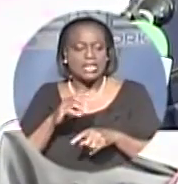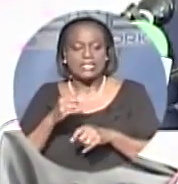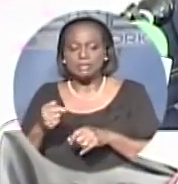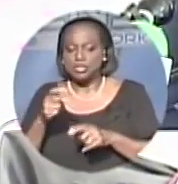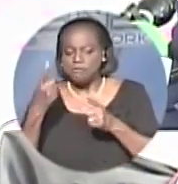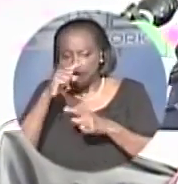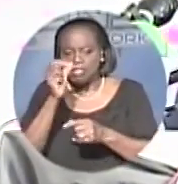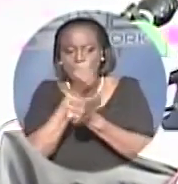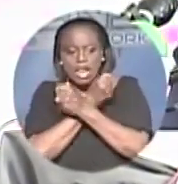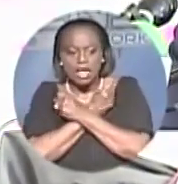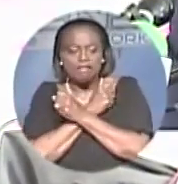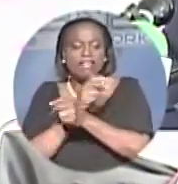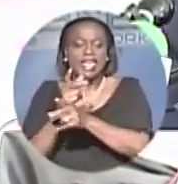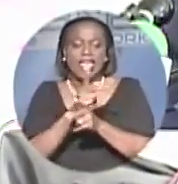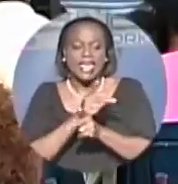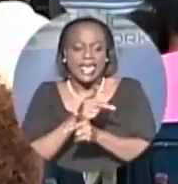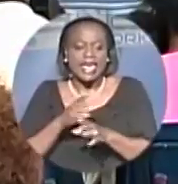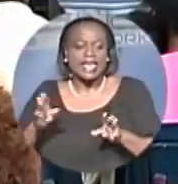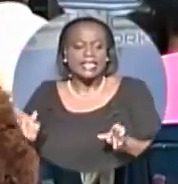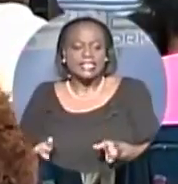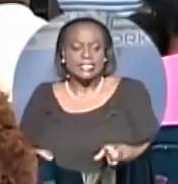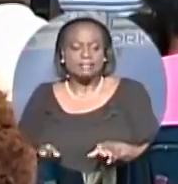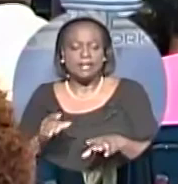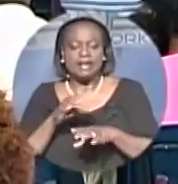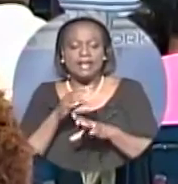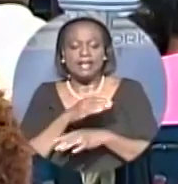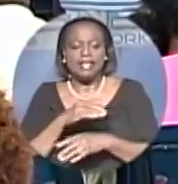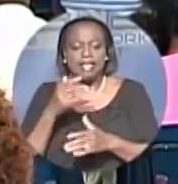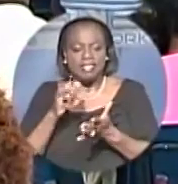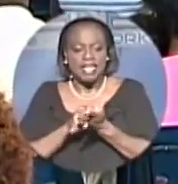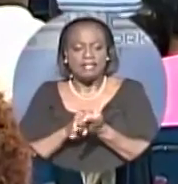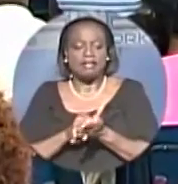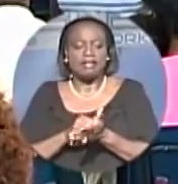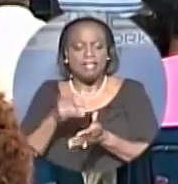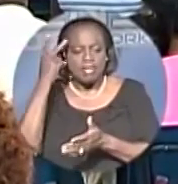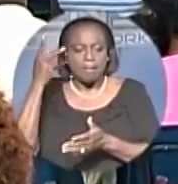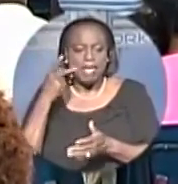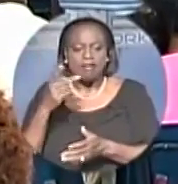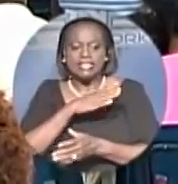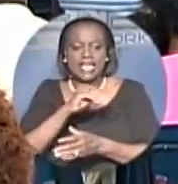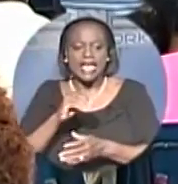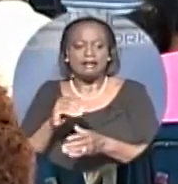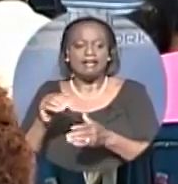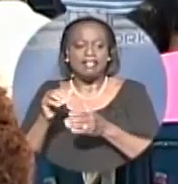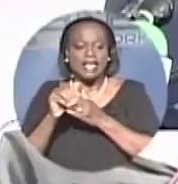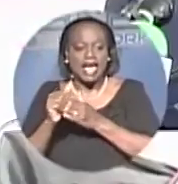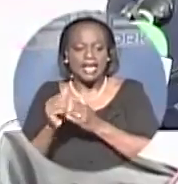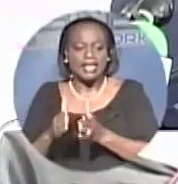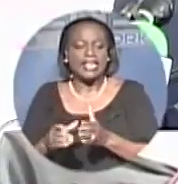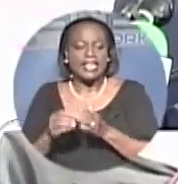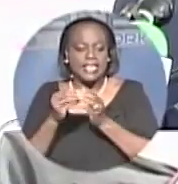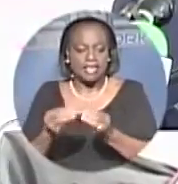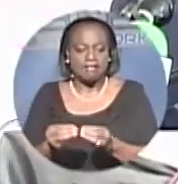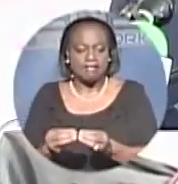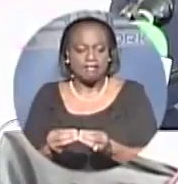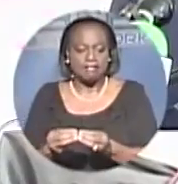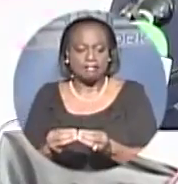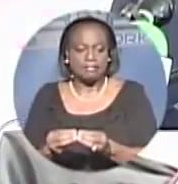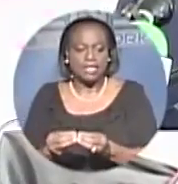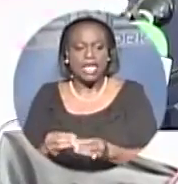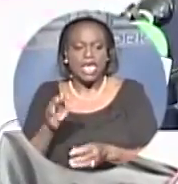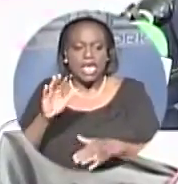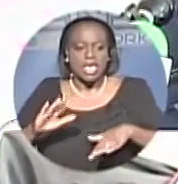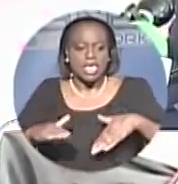care, discipline, and firm guidance that a parent or guardian can and must bestow. The sad spectacle of young men in chains